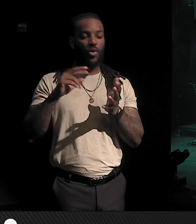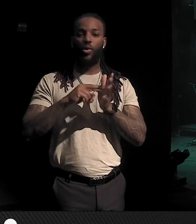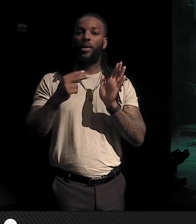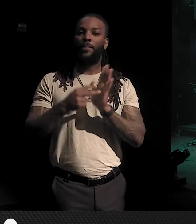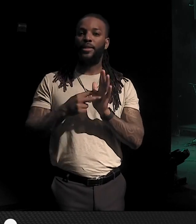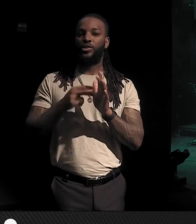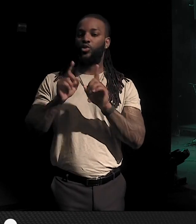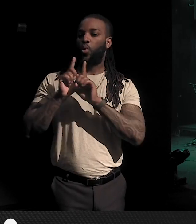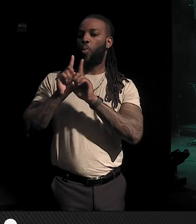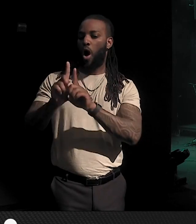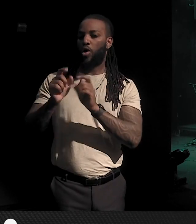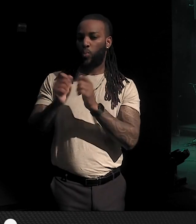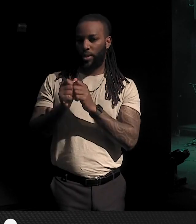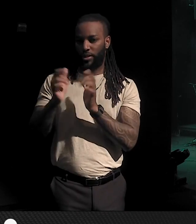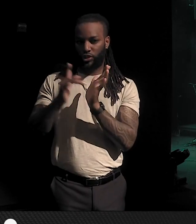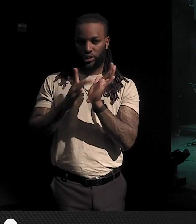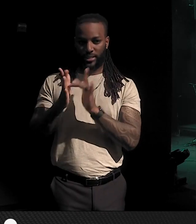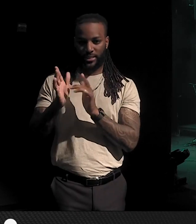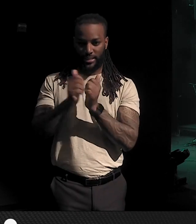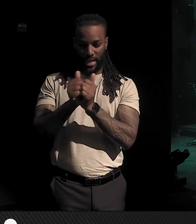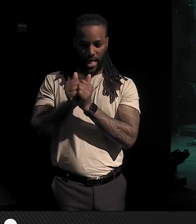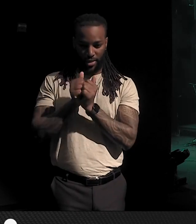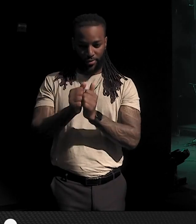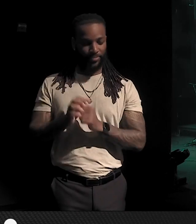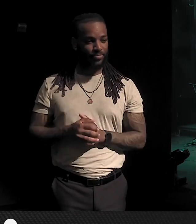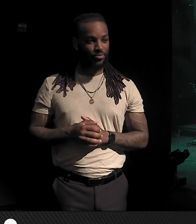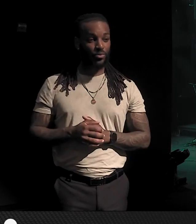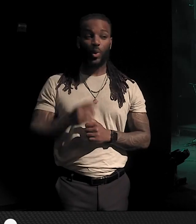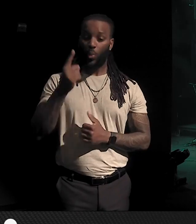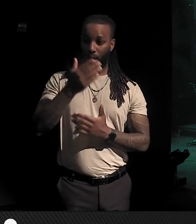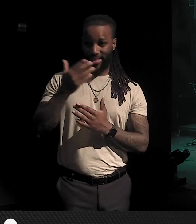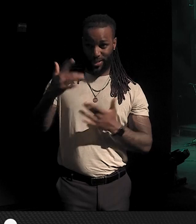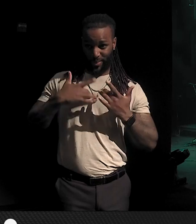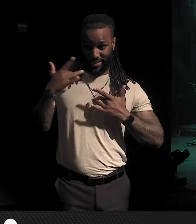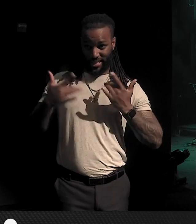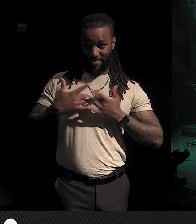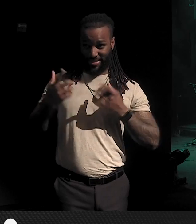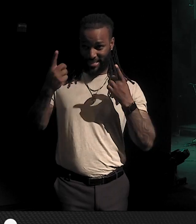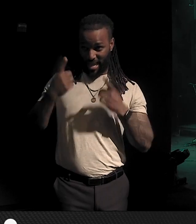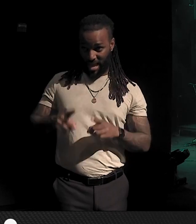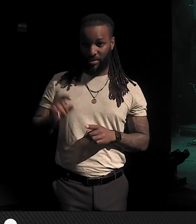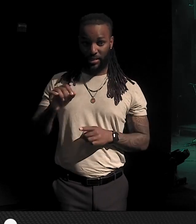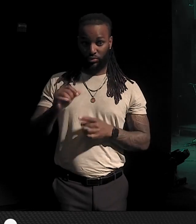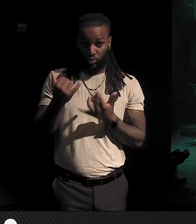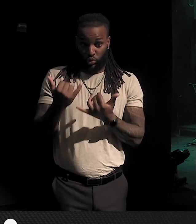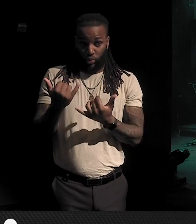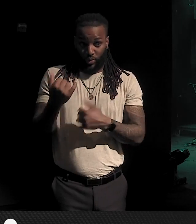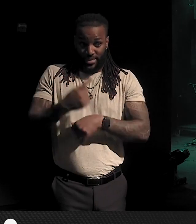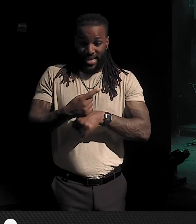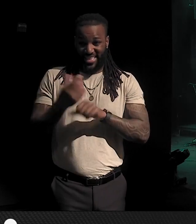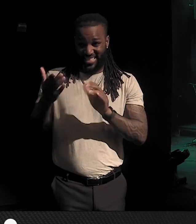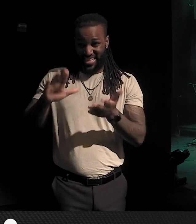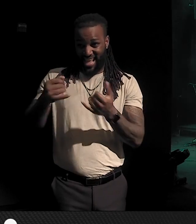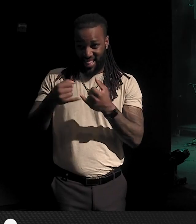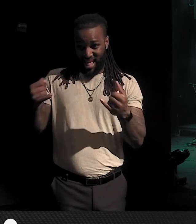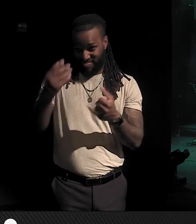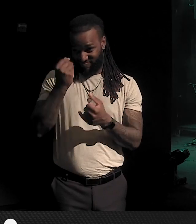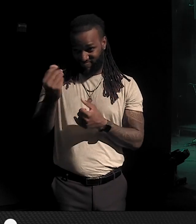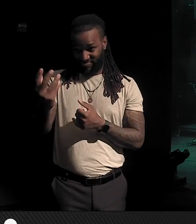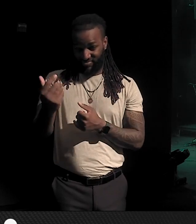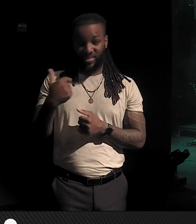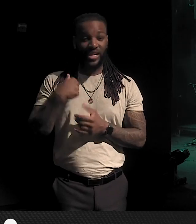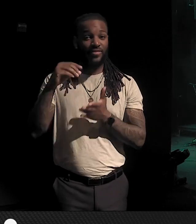with Jesus together. One thing that we're pumped about that's happening, like today's the deadline, we